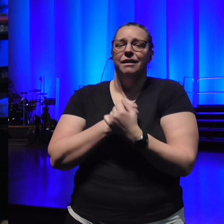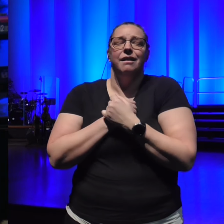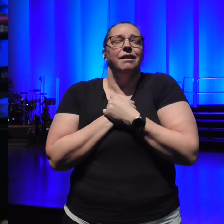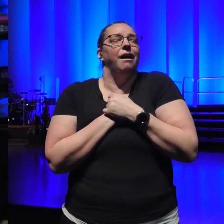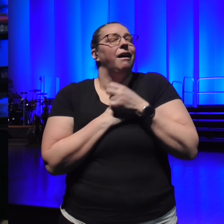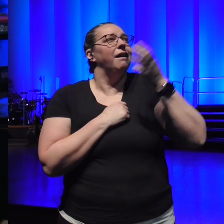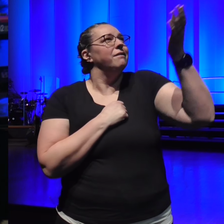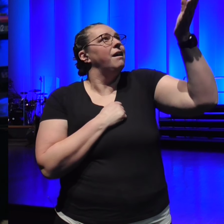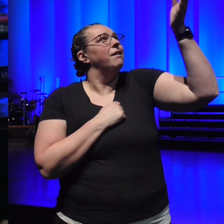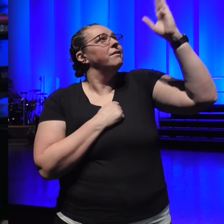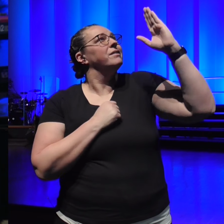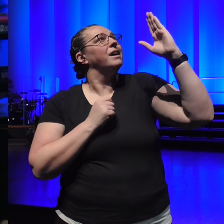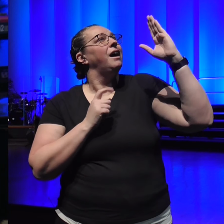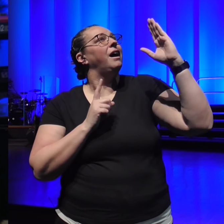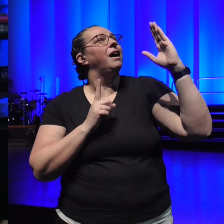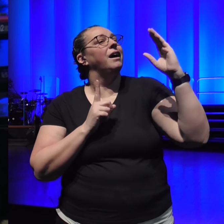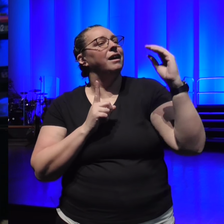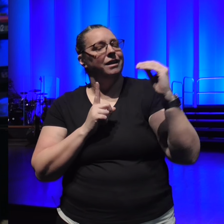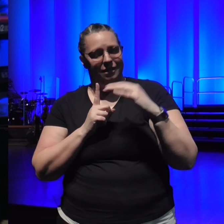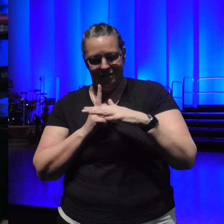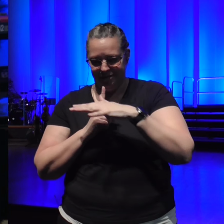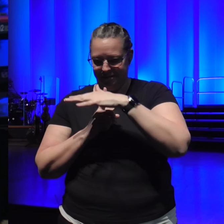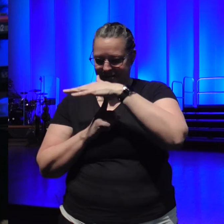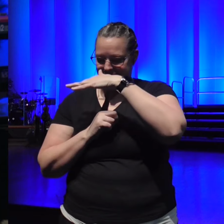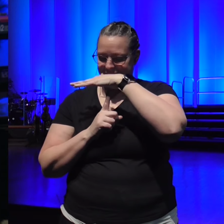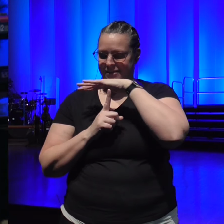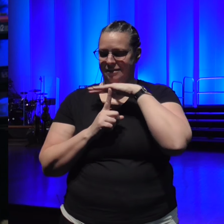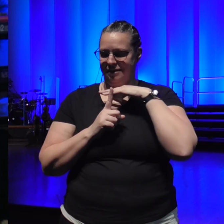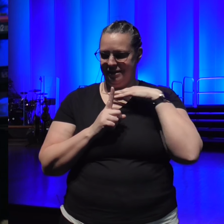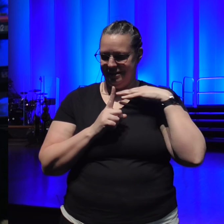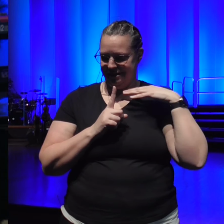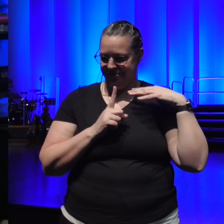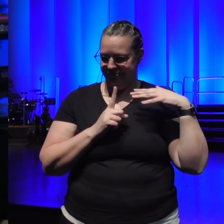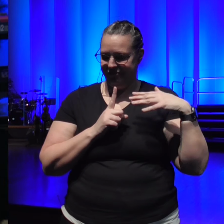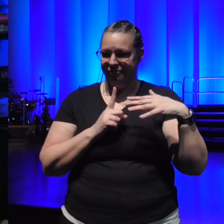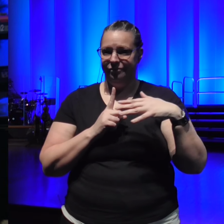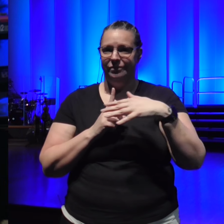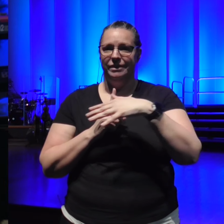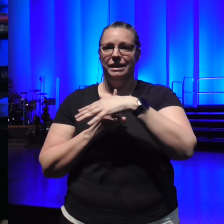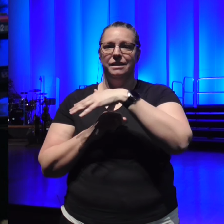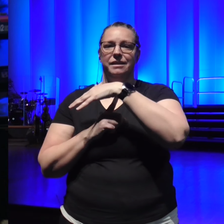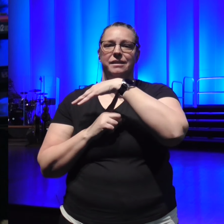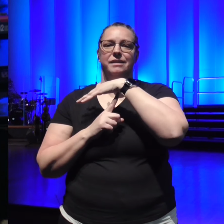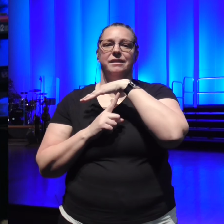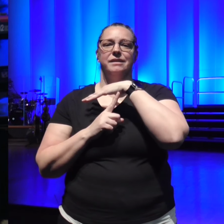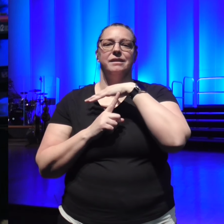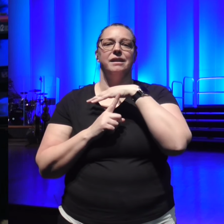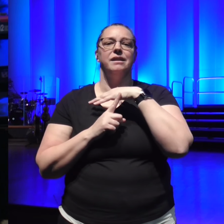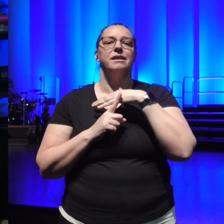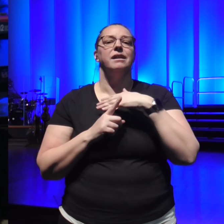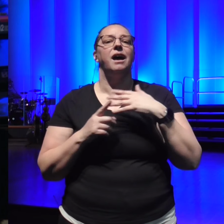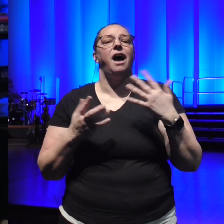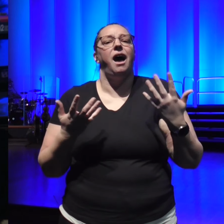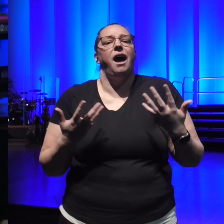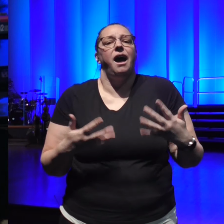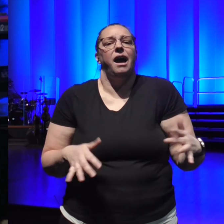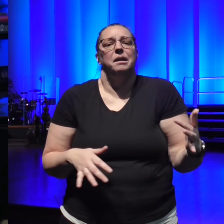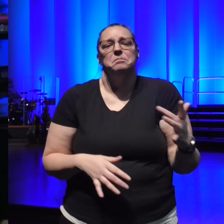surround me. And and I am touched